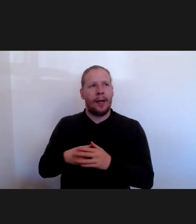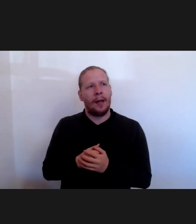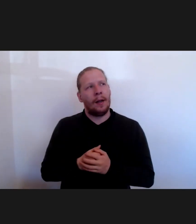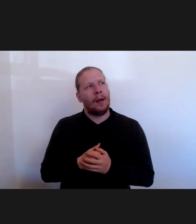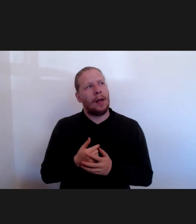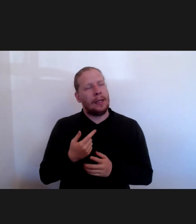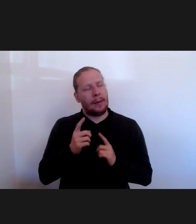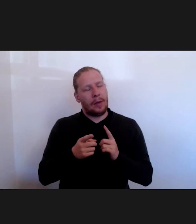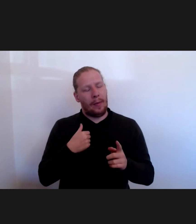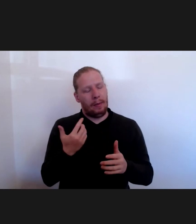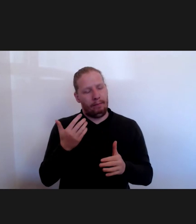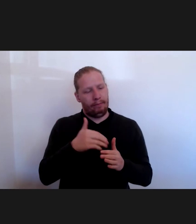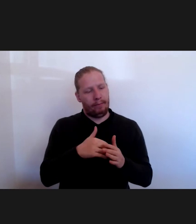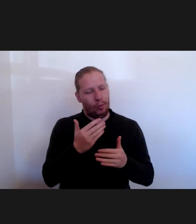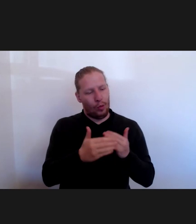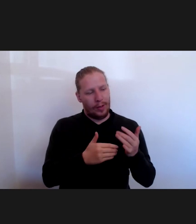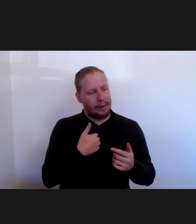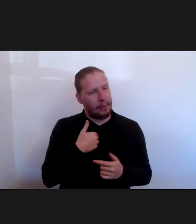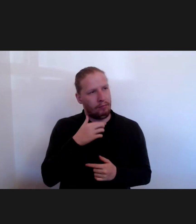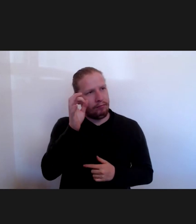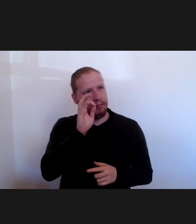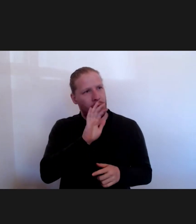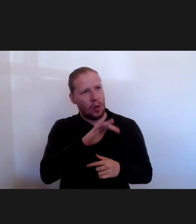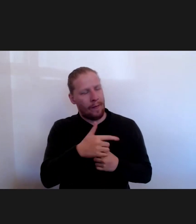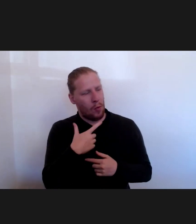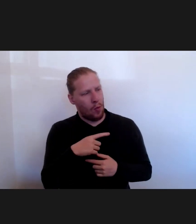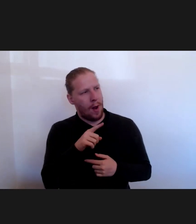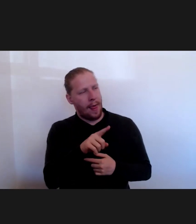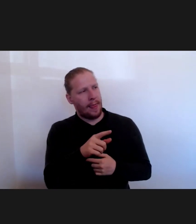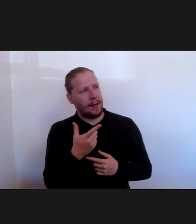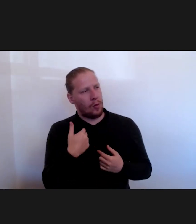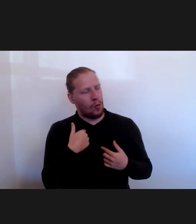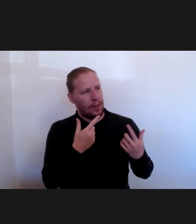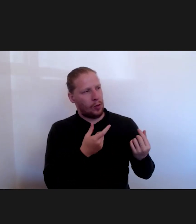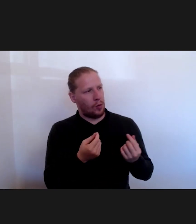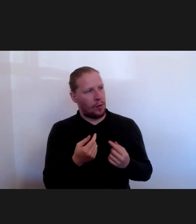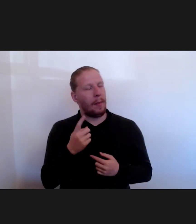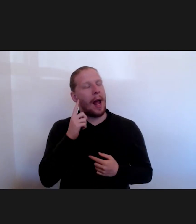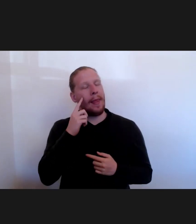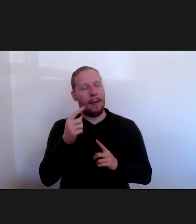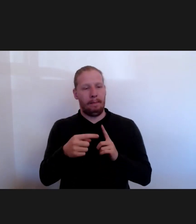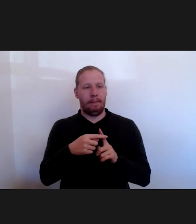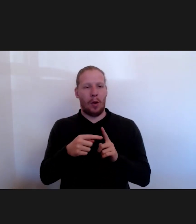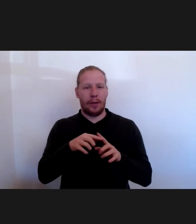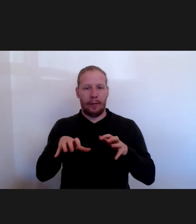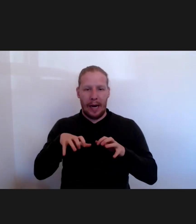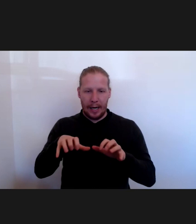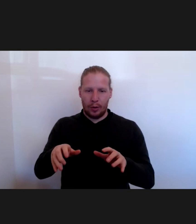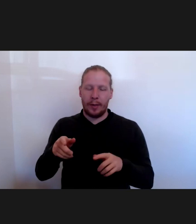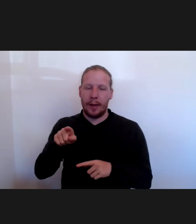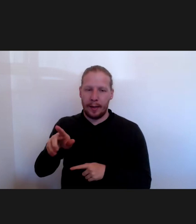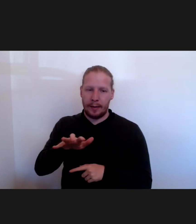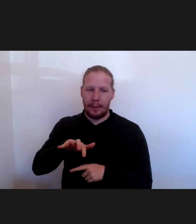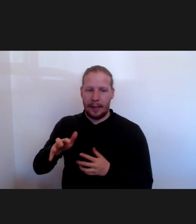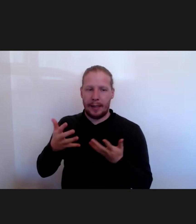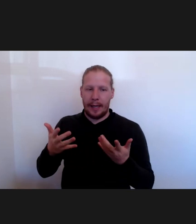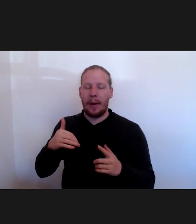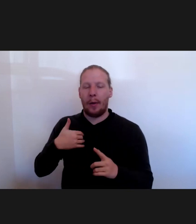is, why it's there, and what we're going to do about it. So I think there's positive movement in that space, but I think we need to go a little bit